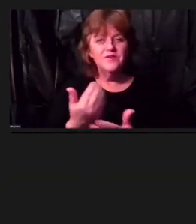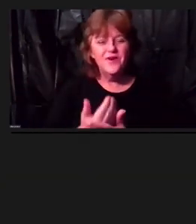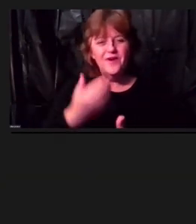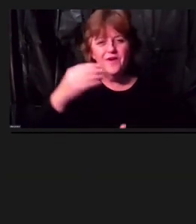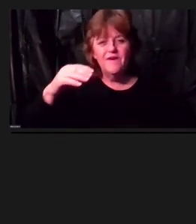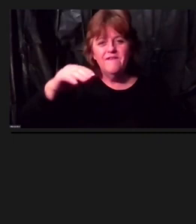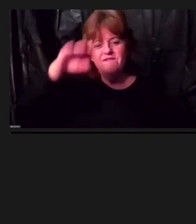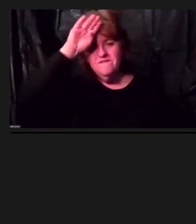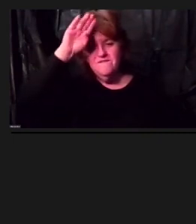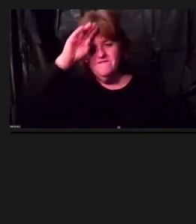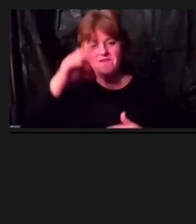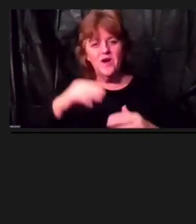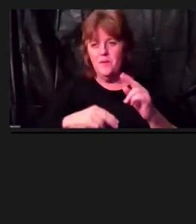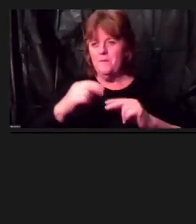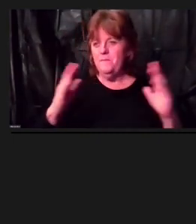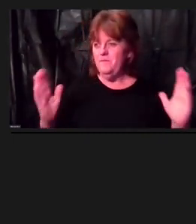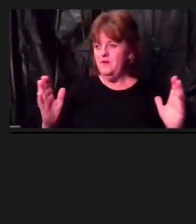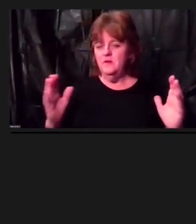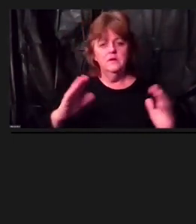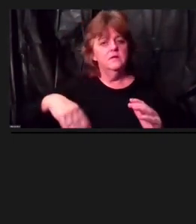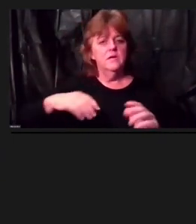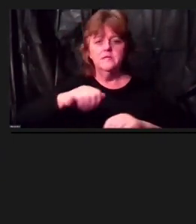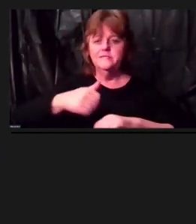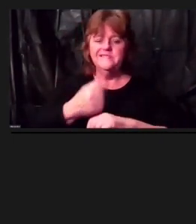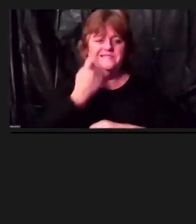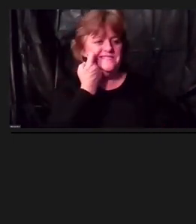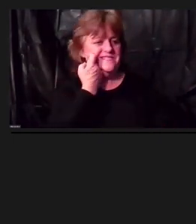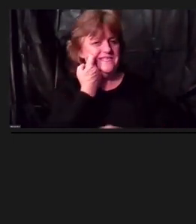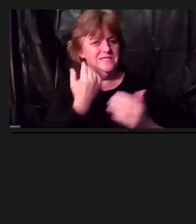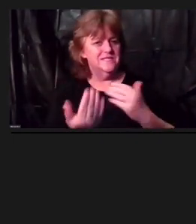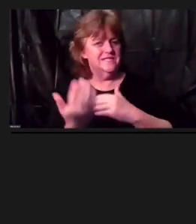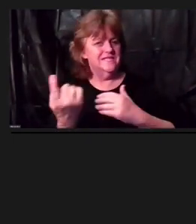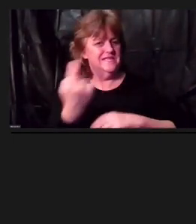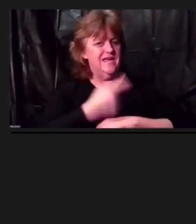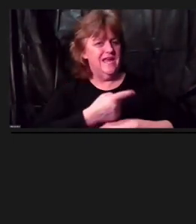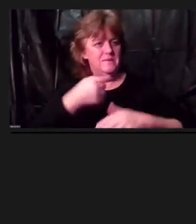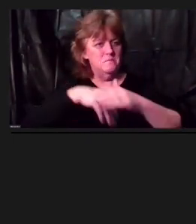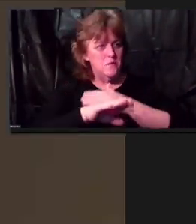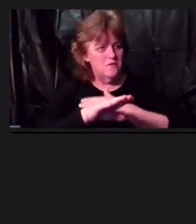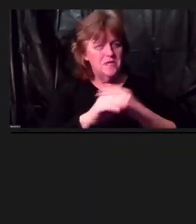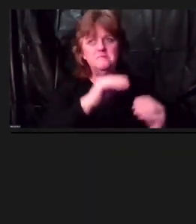firehouse. It's not totally set up yet because we just moved in today.